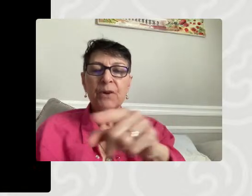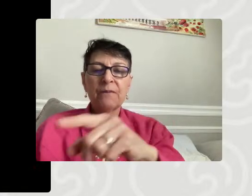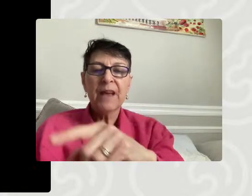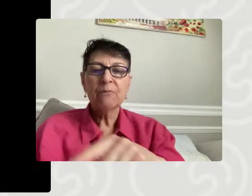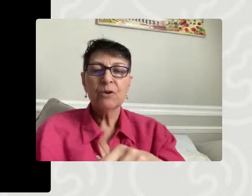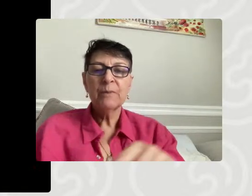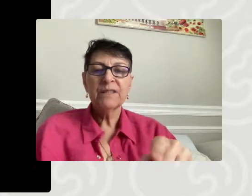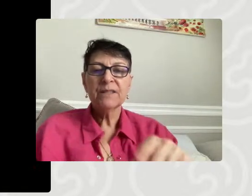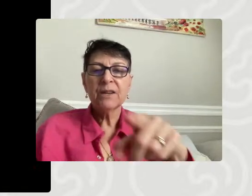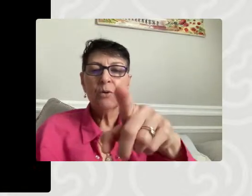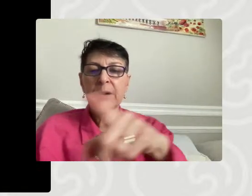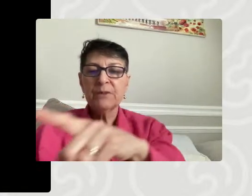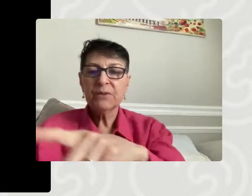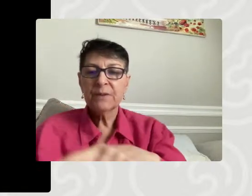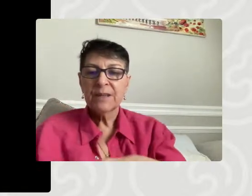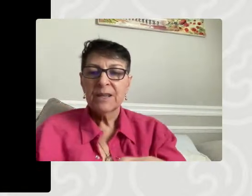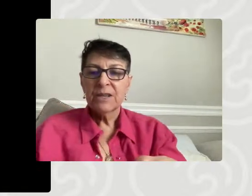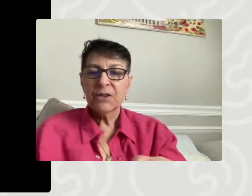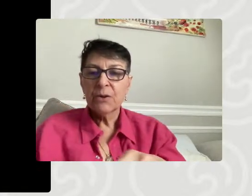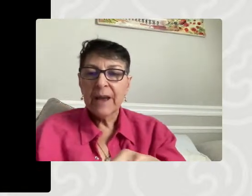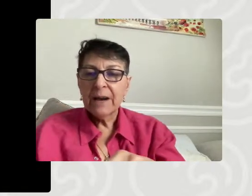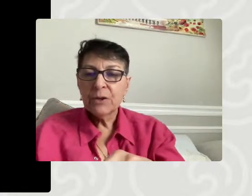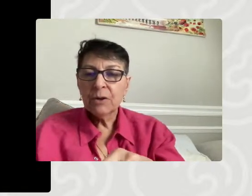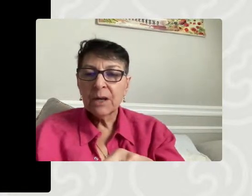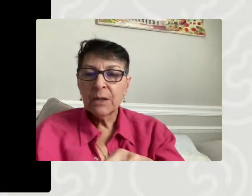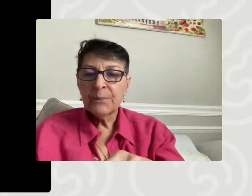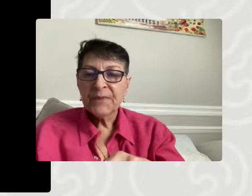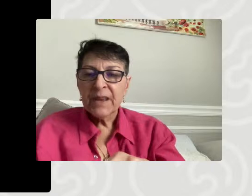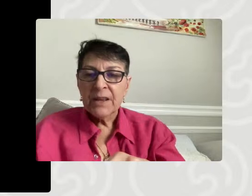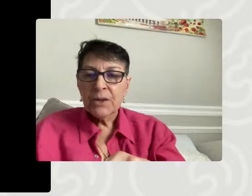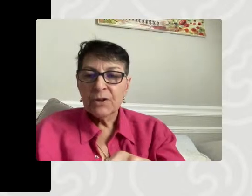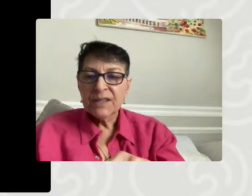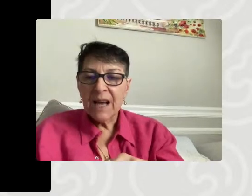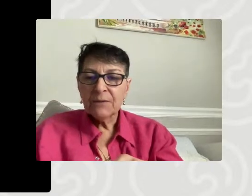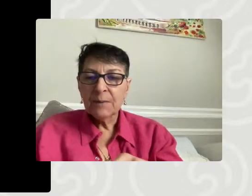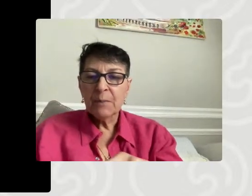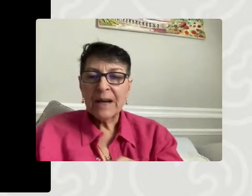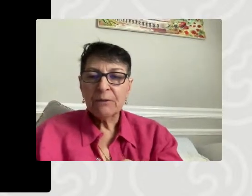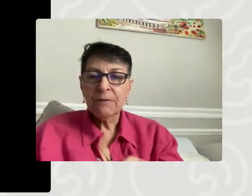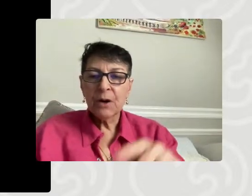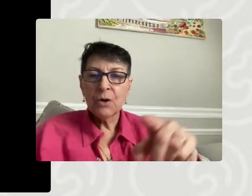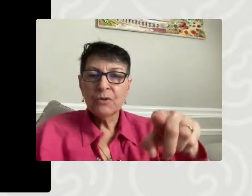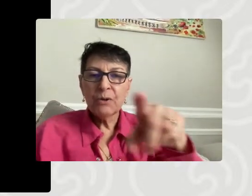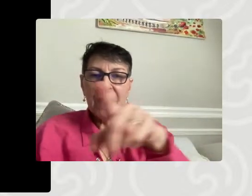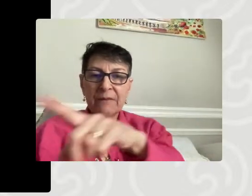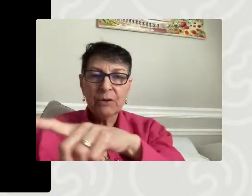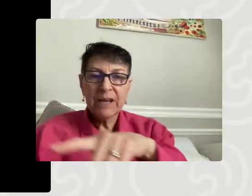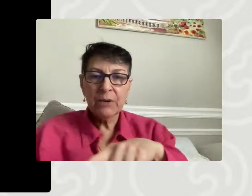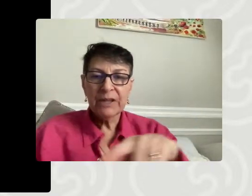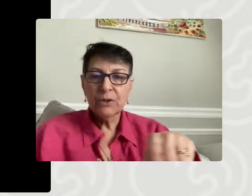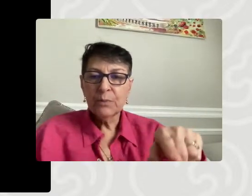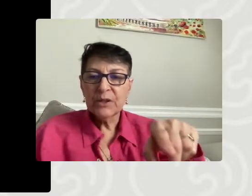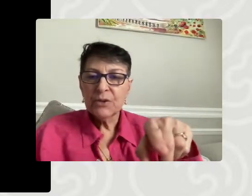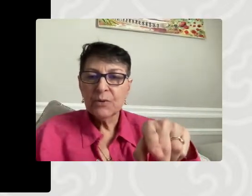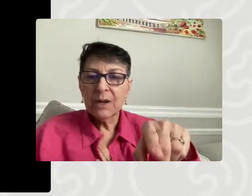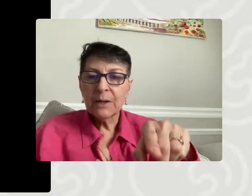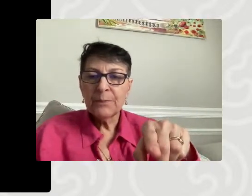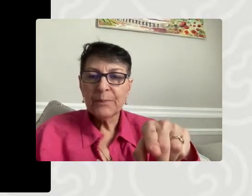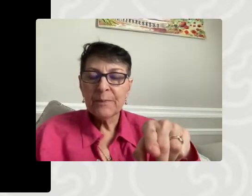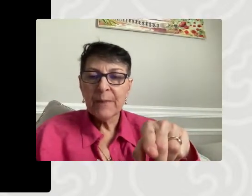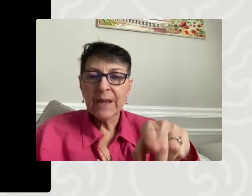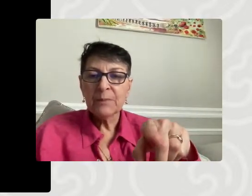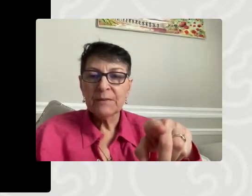symbol of that room is equipped. So you have your sound from the microphone, you have your hearing loop